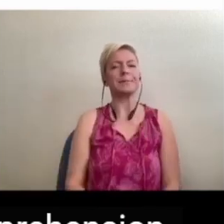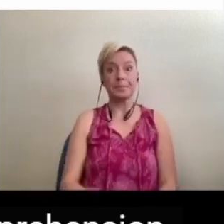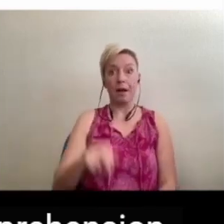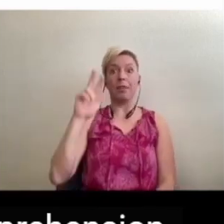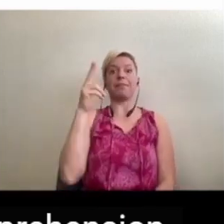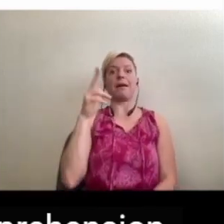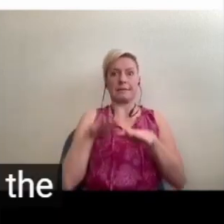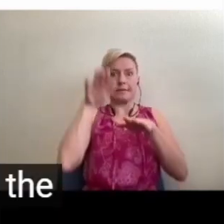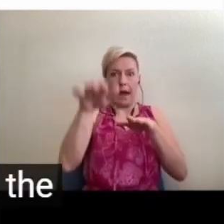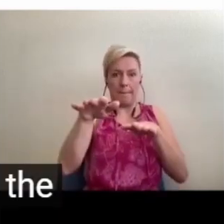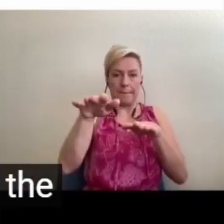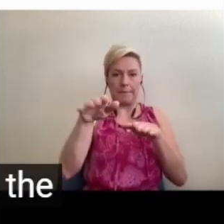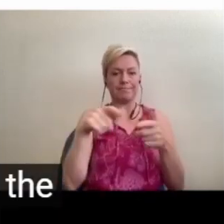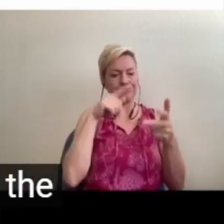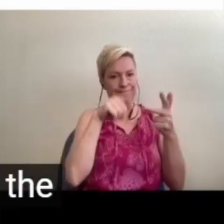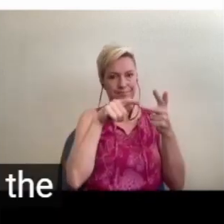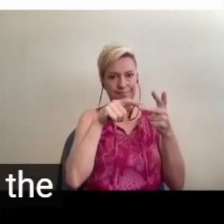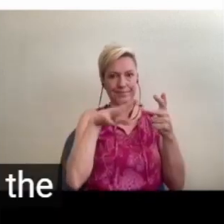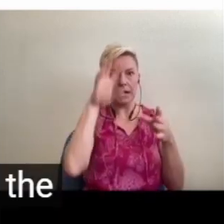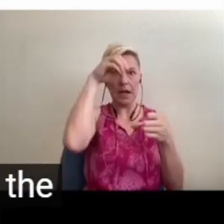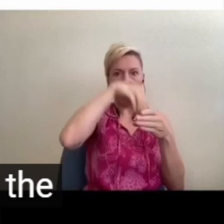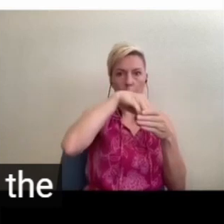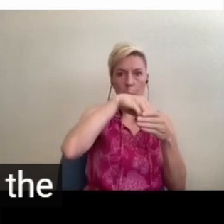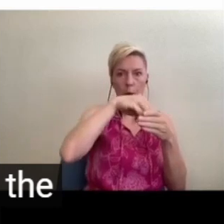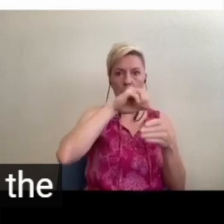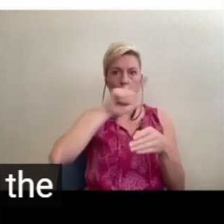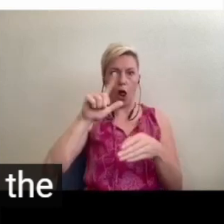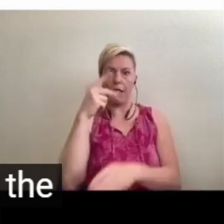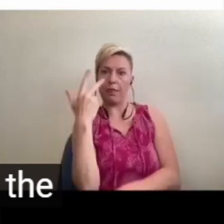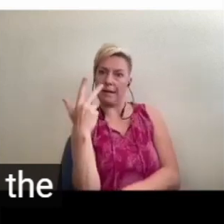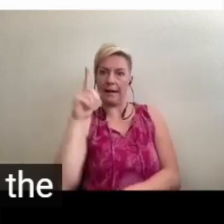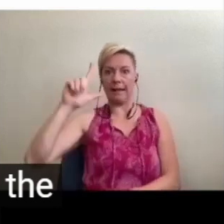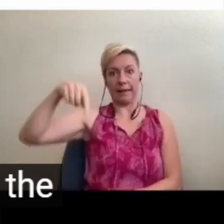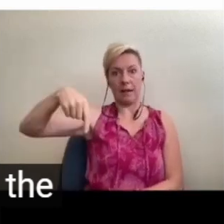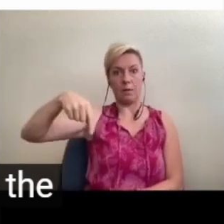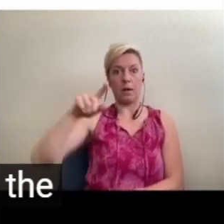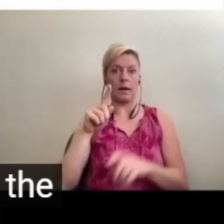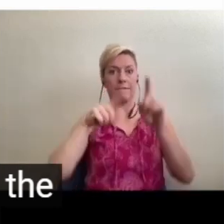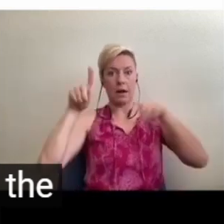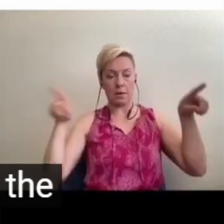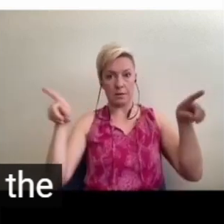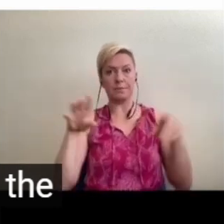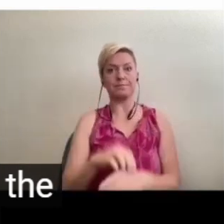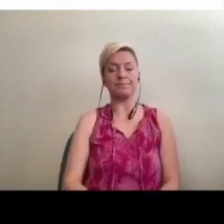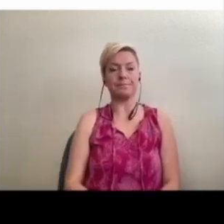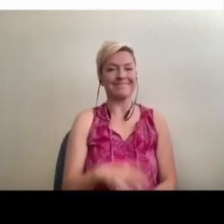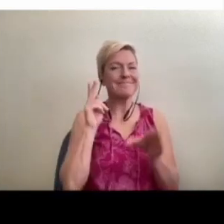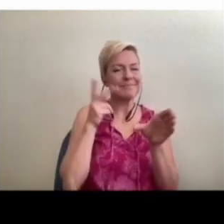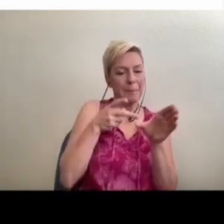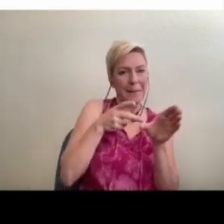reading comprehension. In the final third step, we included the 3 lexical quality variables.